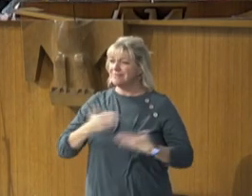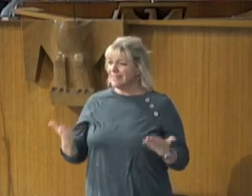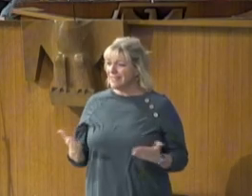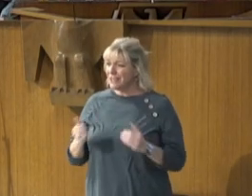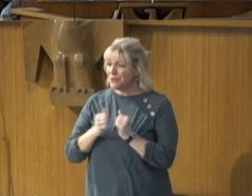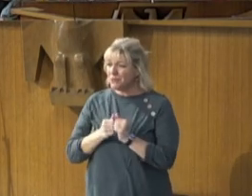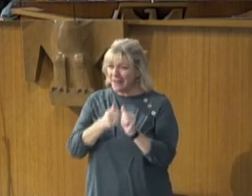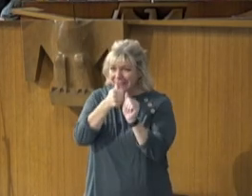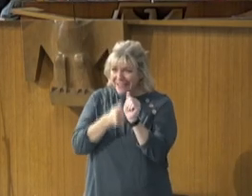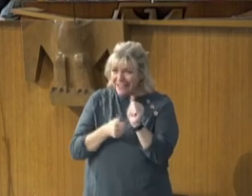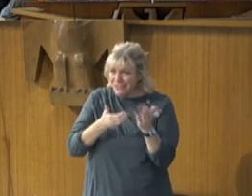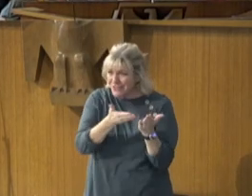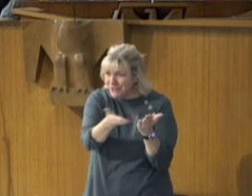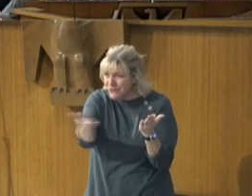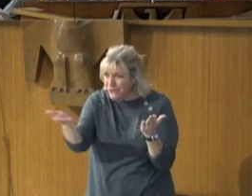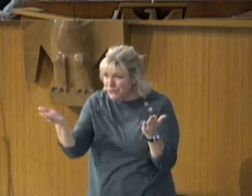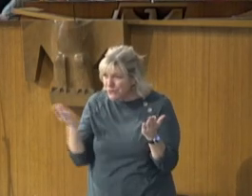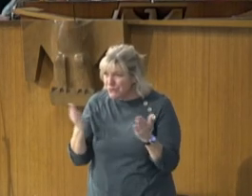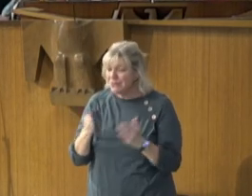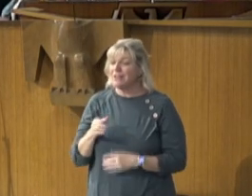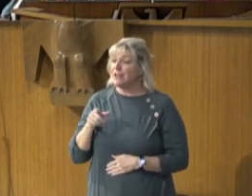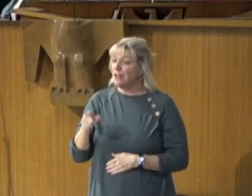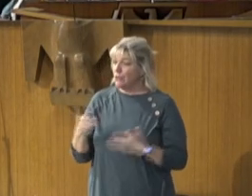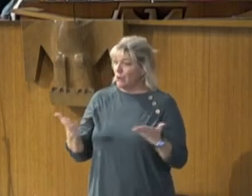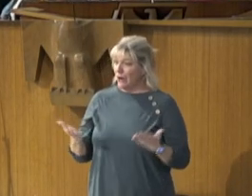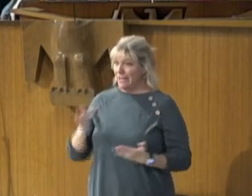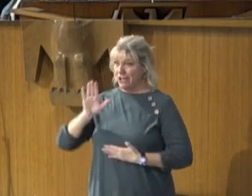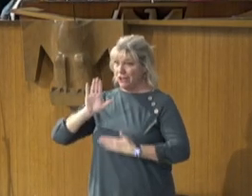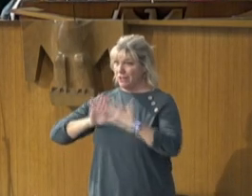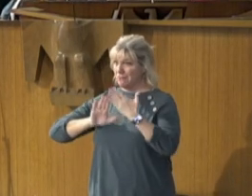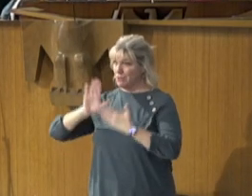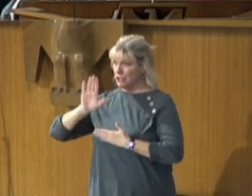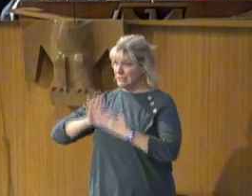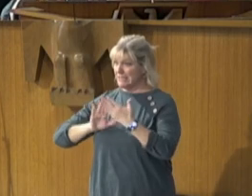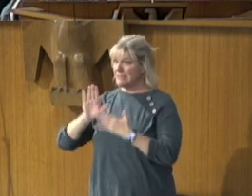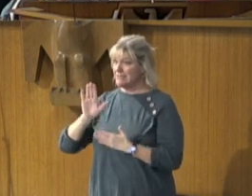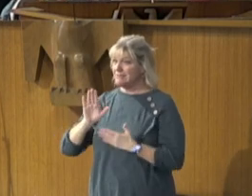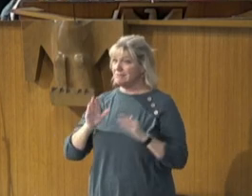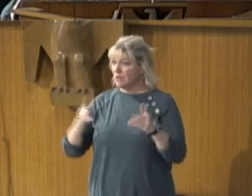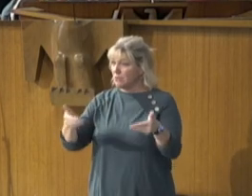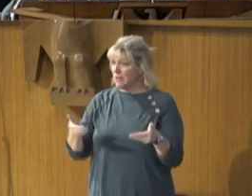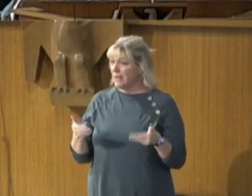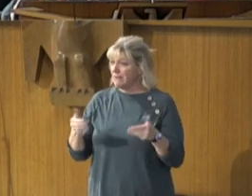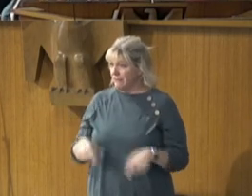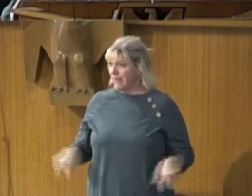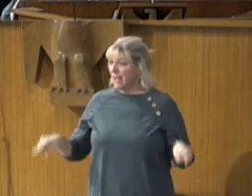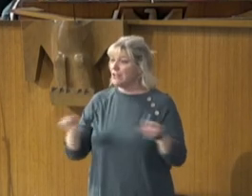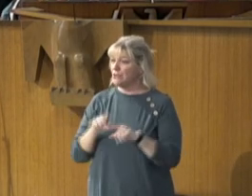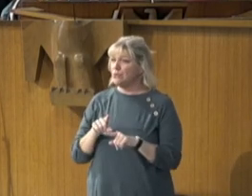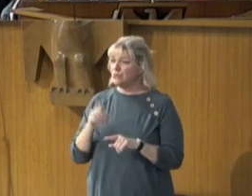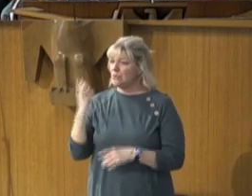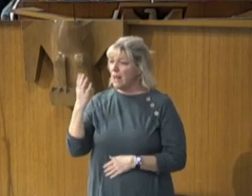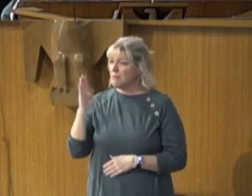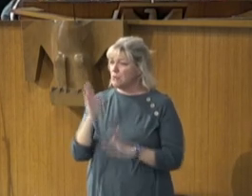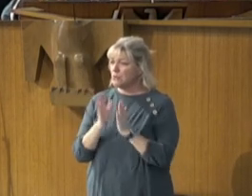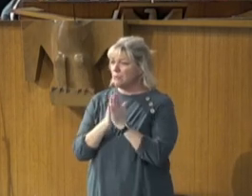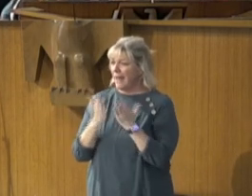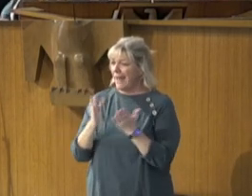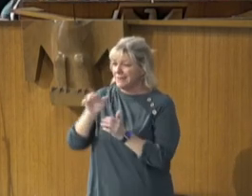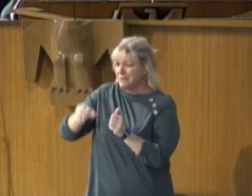with each and every one of you. If you are here in the sanctuary, we invite you to take the blue pew pads that are in each